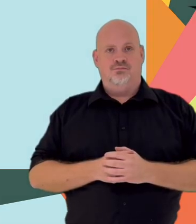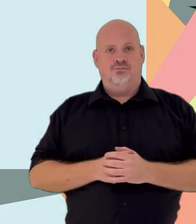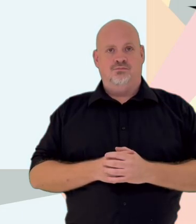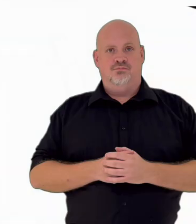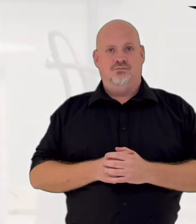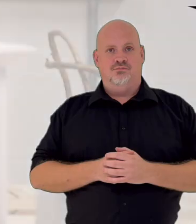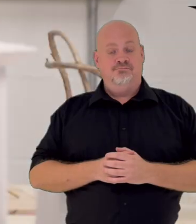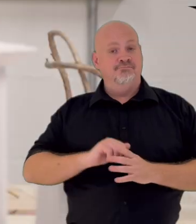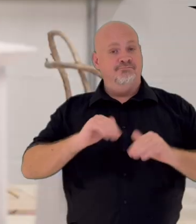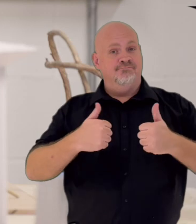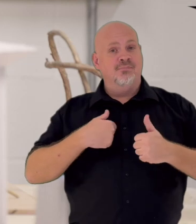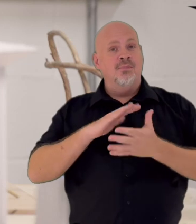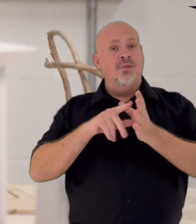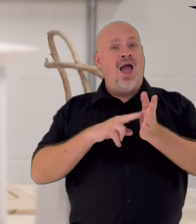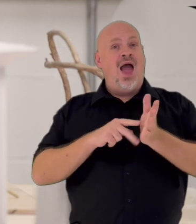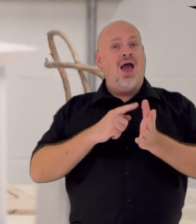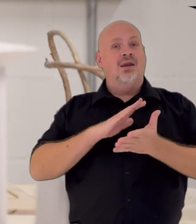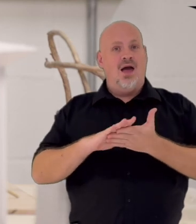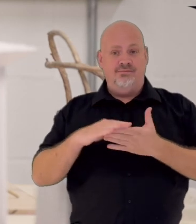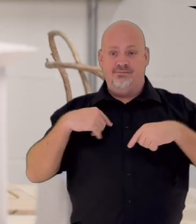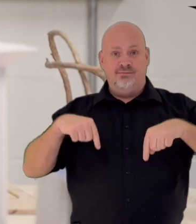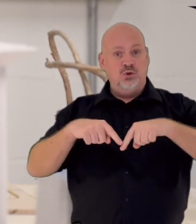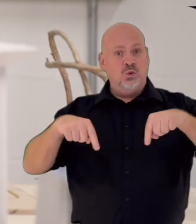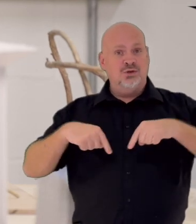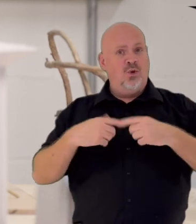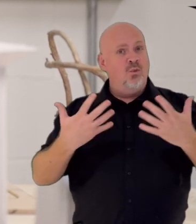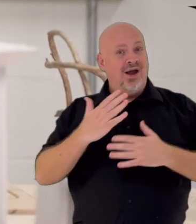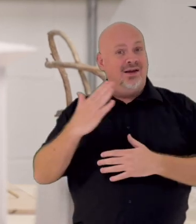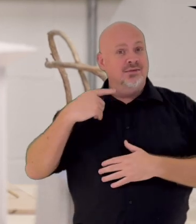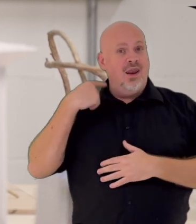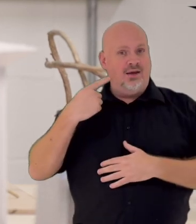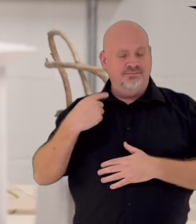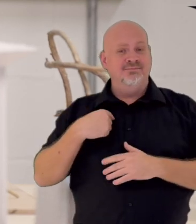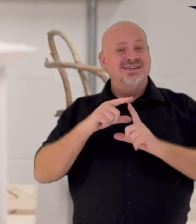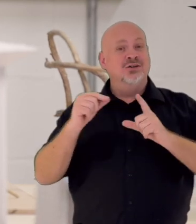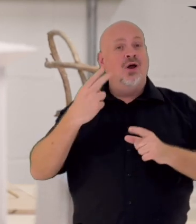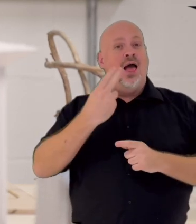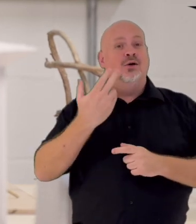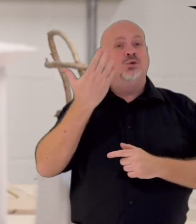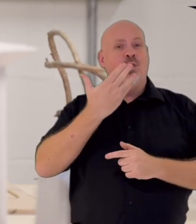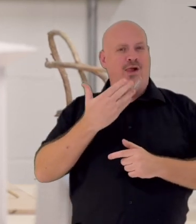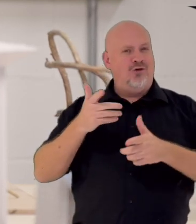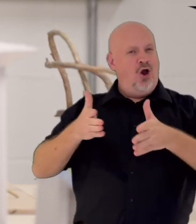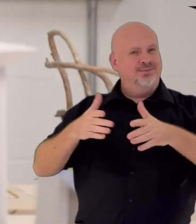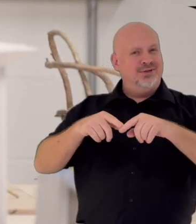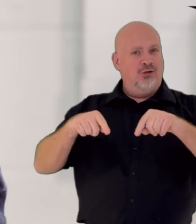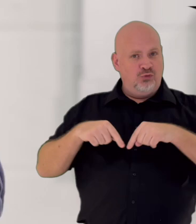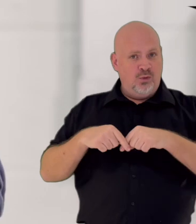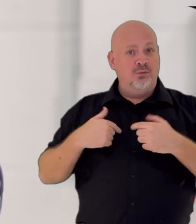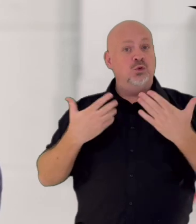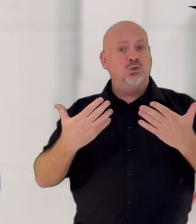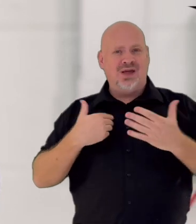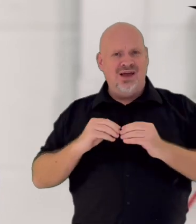Hi, I'm Hamish. We're in my studio in East London and I'm doing a digital art school for hostel rooms, and today we're going to be making a city.